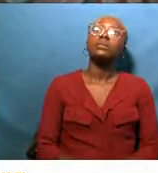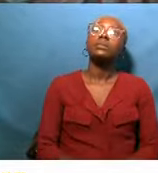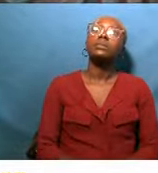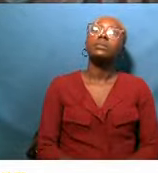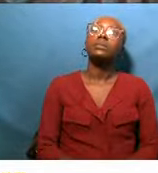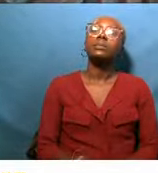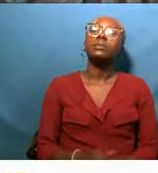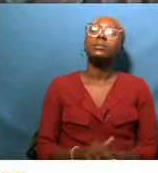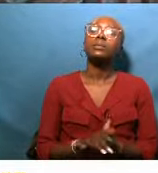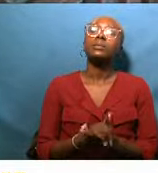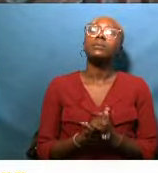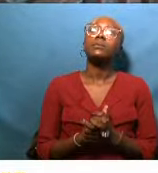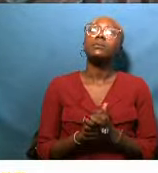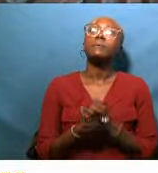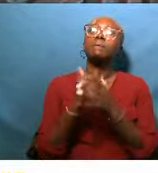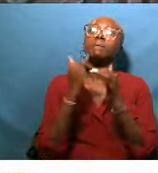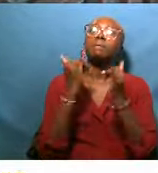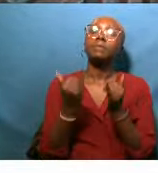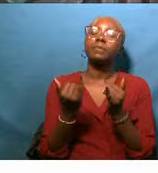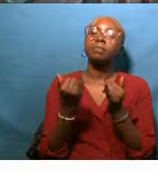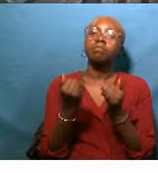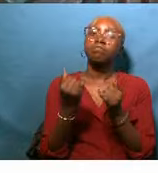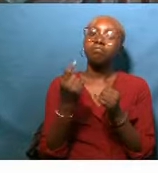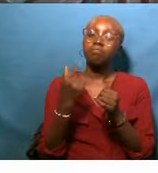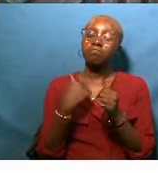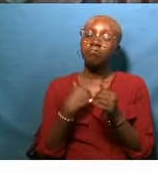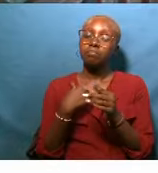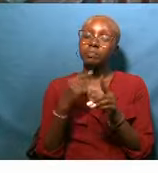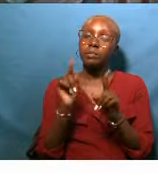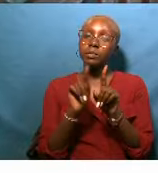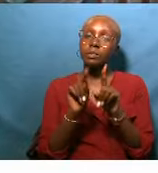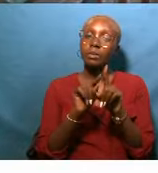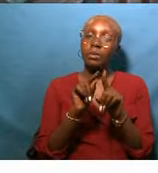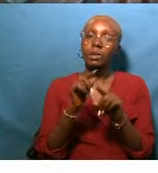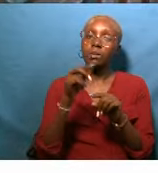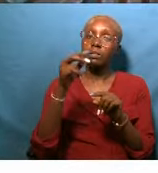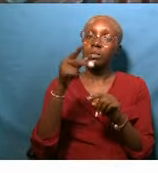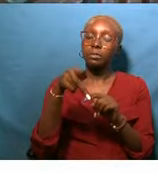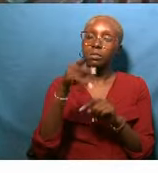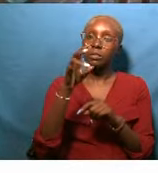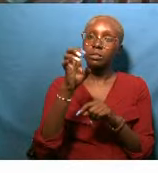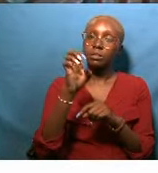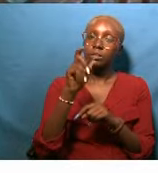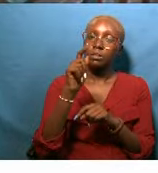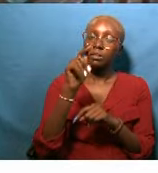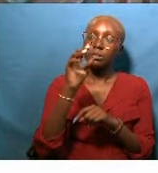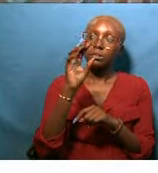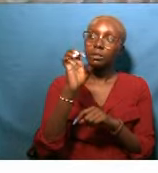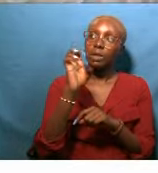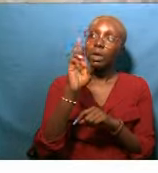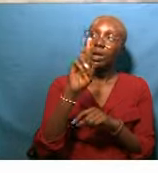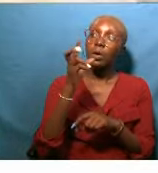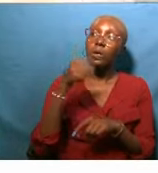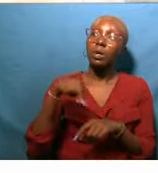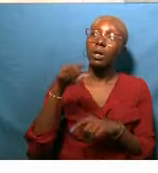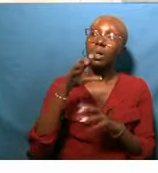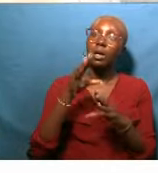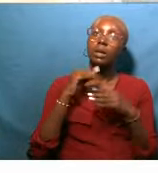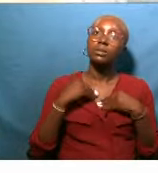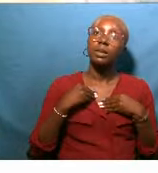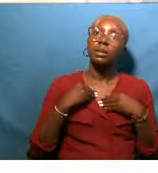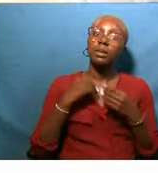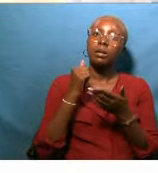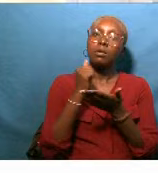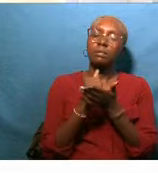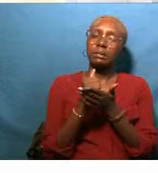as Canon Peter and I take oath of office to support you, some of the Christians are asking, sasa una stop kuwa